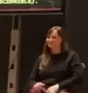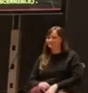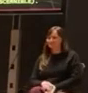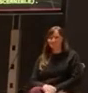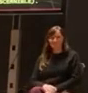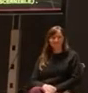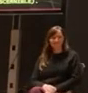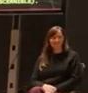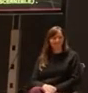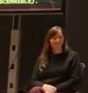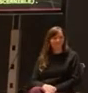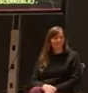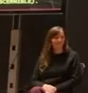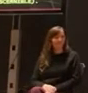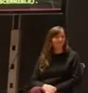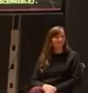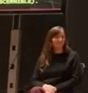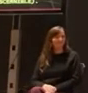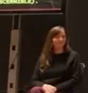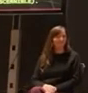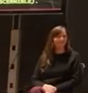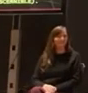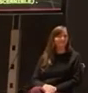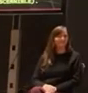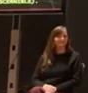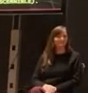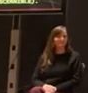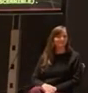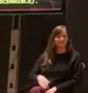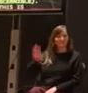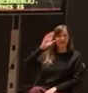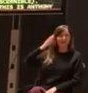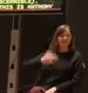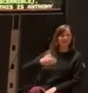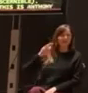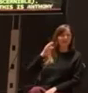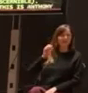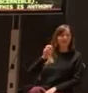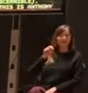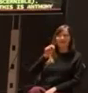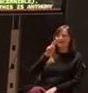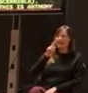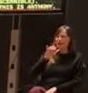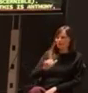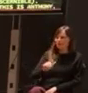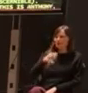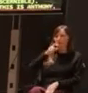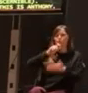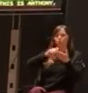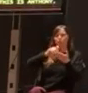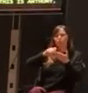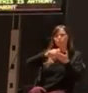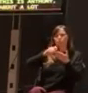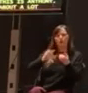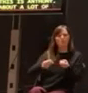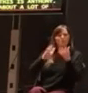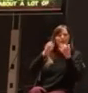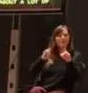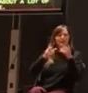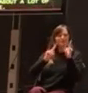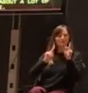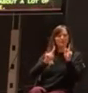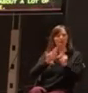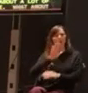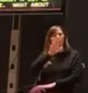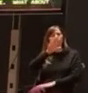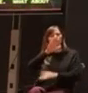Do you recognize that? Hi, Mrs. Henry. You wrote about a lot of other people. What about your own